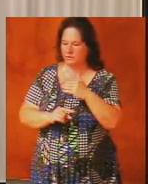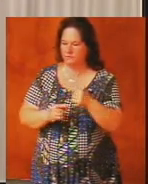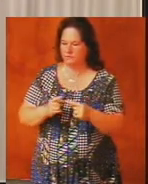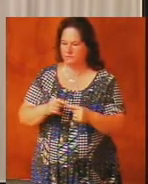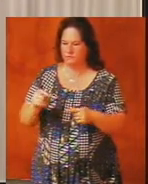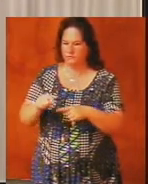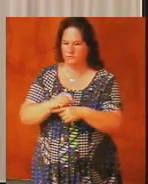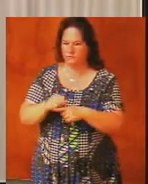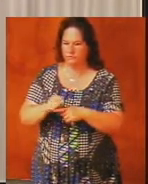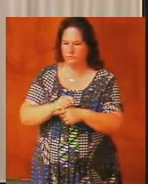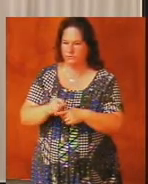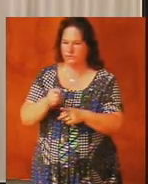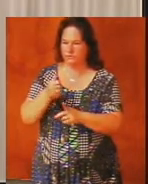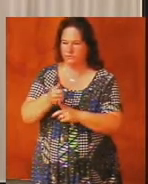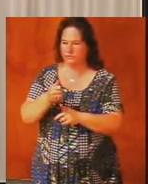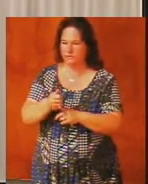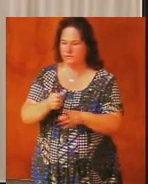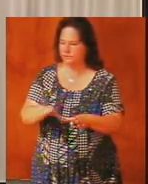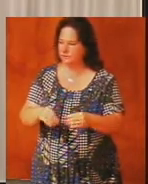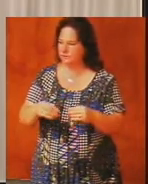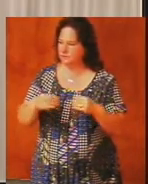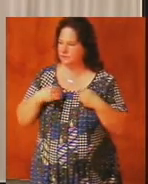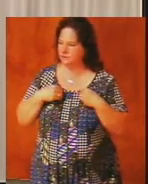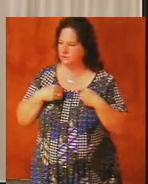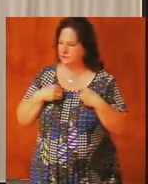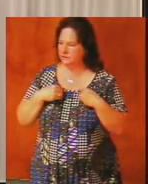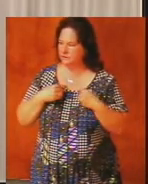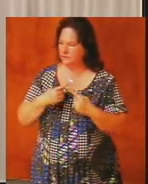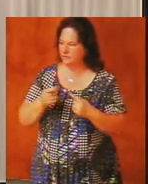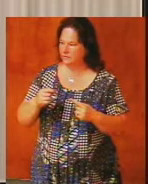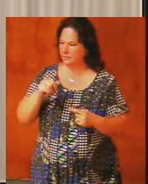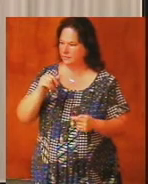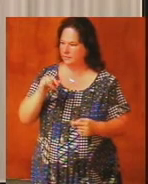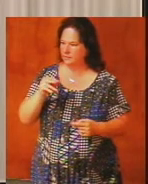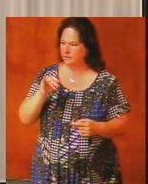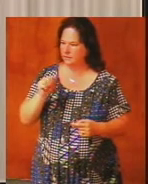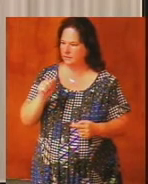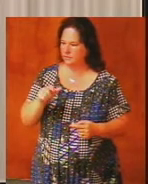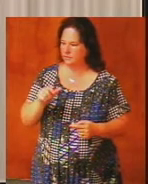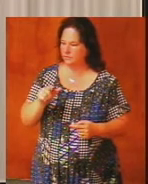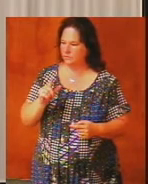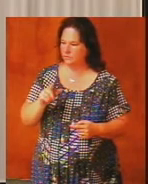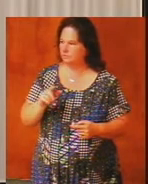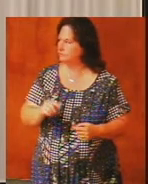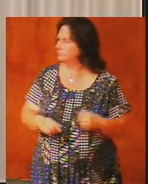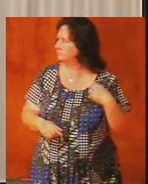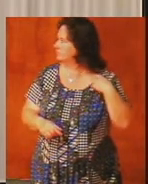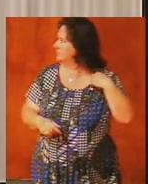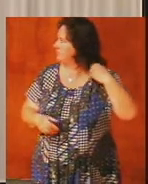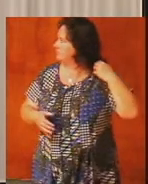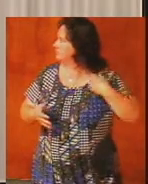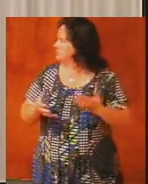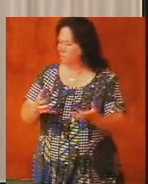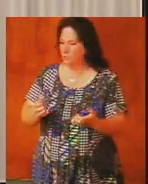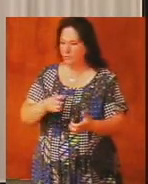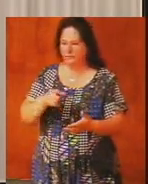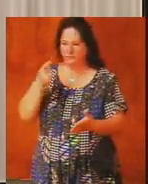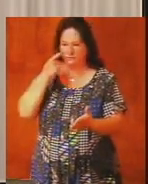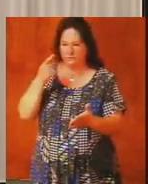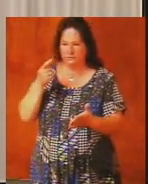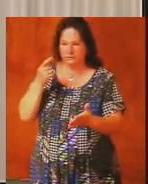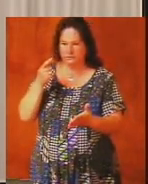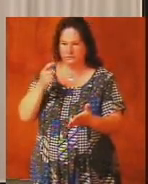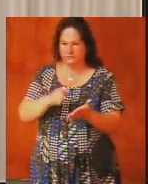the training that he had received from Gamaliel. I want you to notice something that